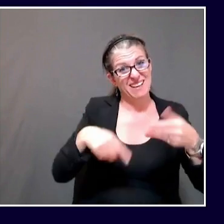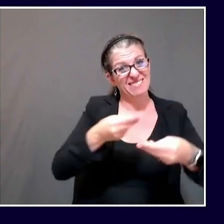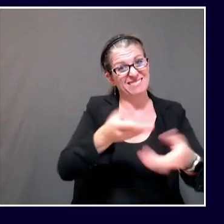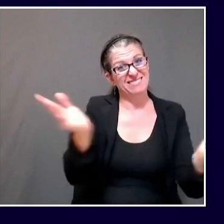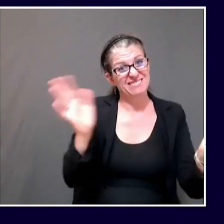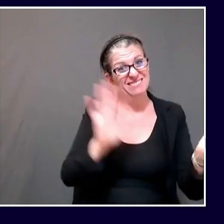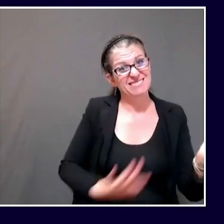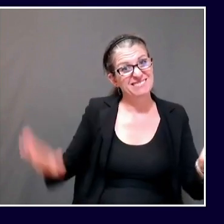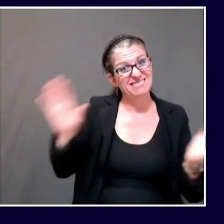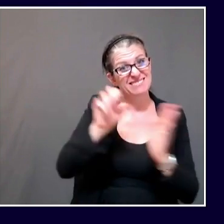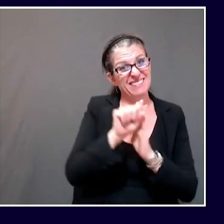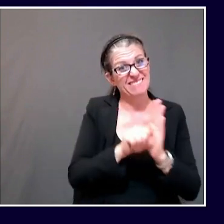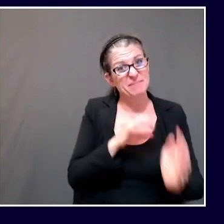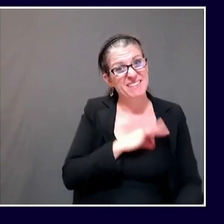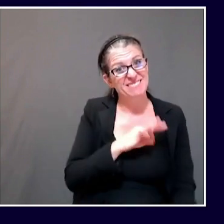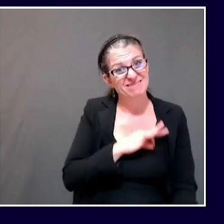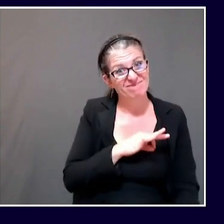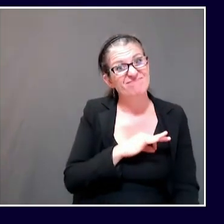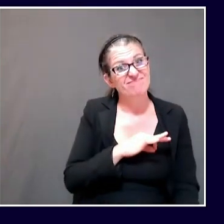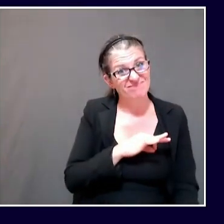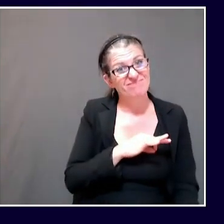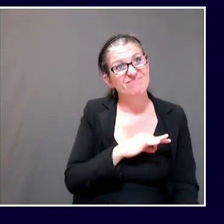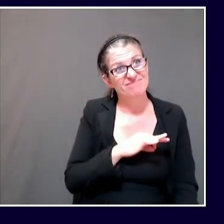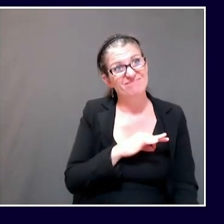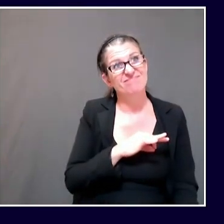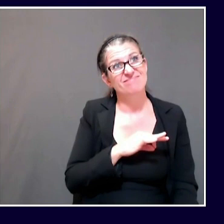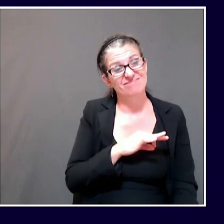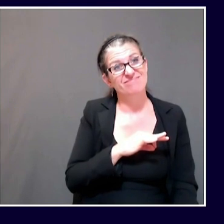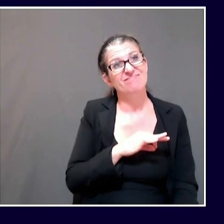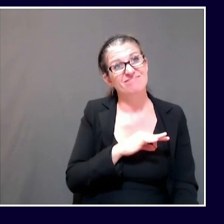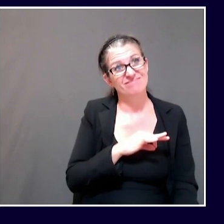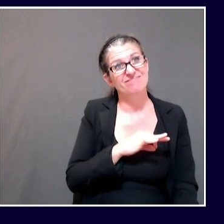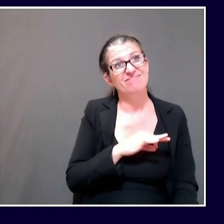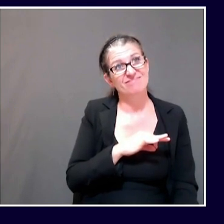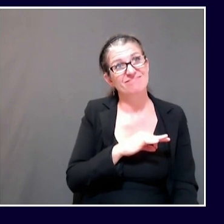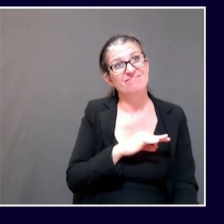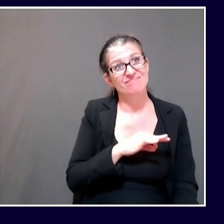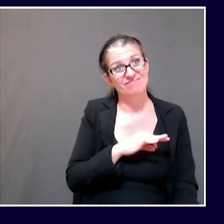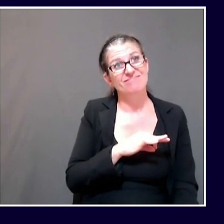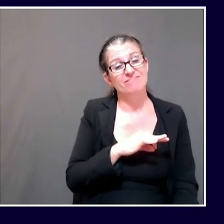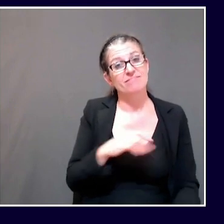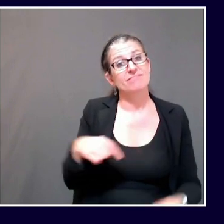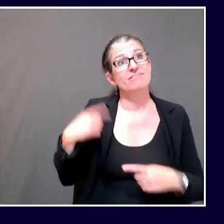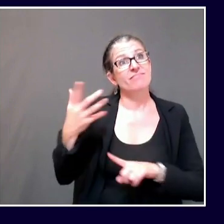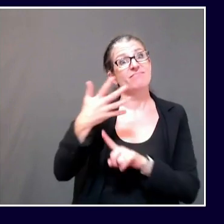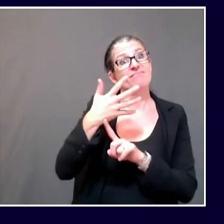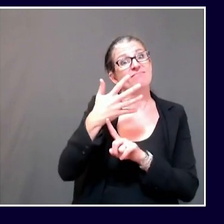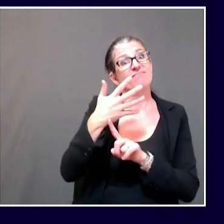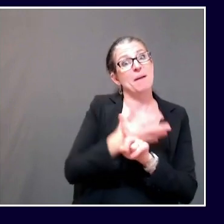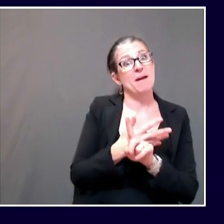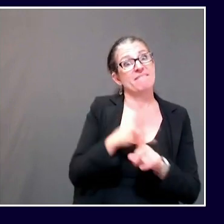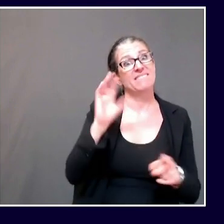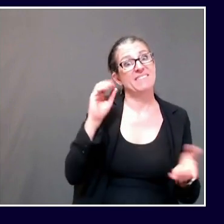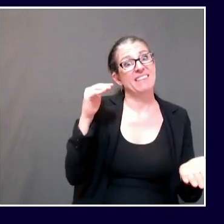To put that number in perspective, that's more results in 5 months than the entire